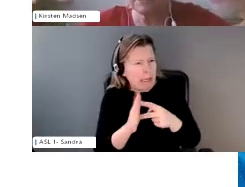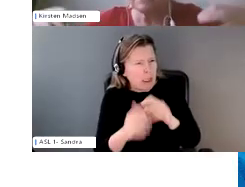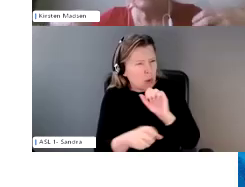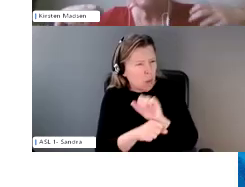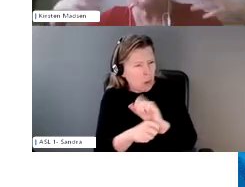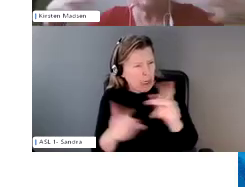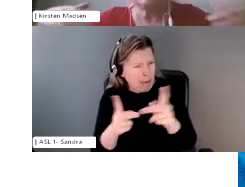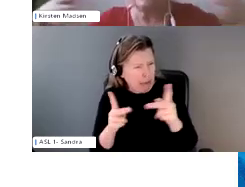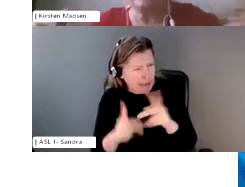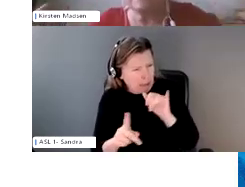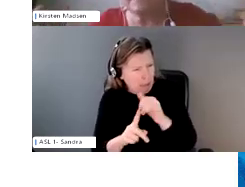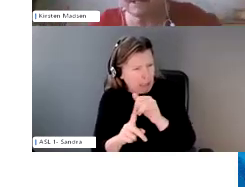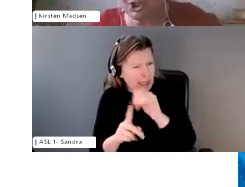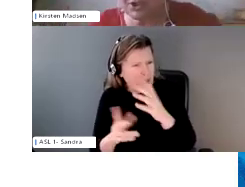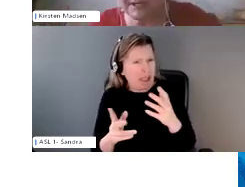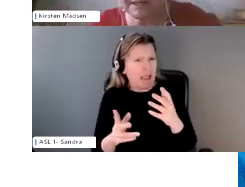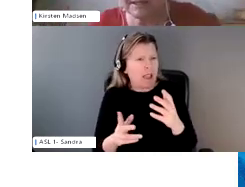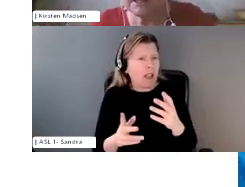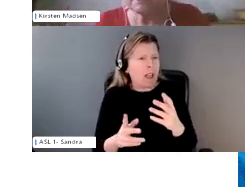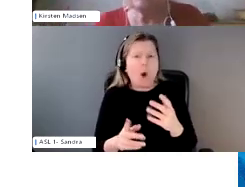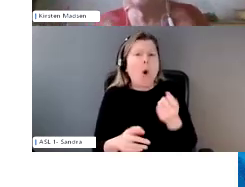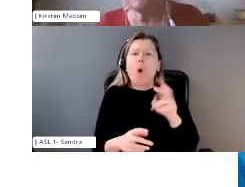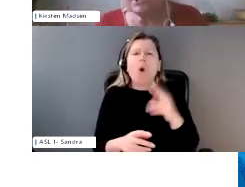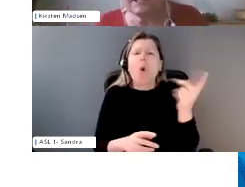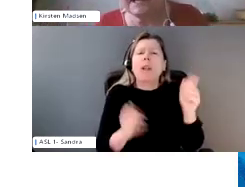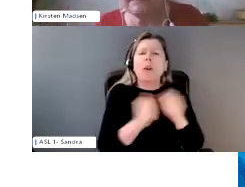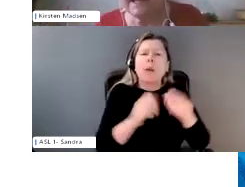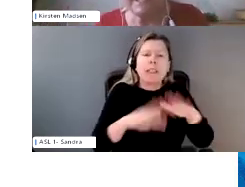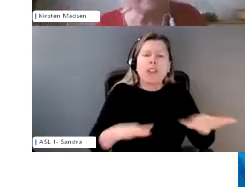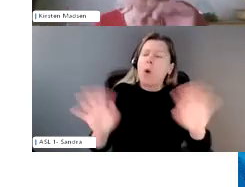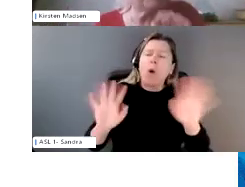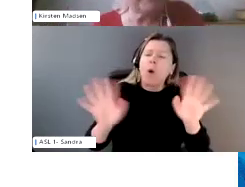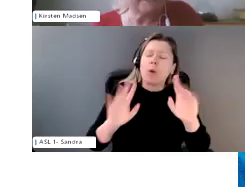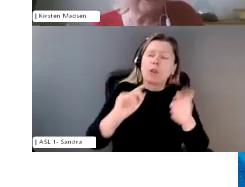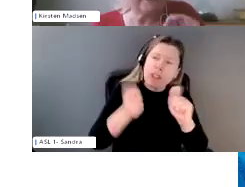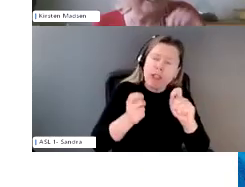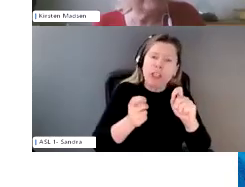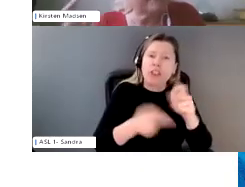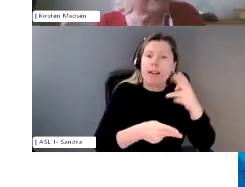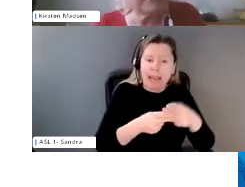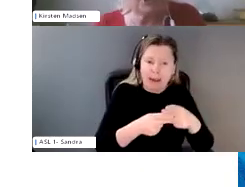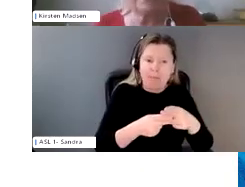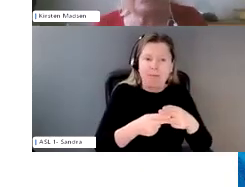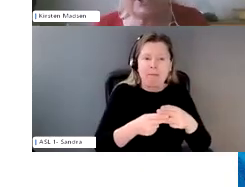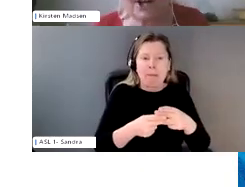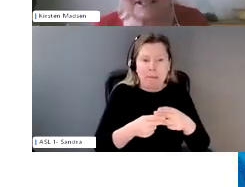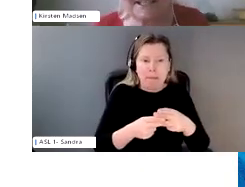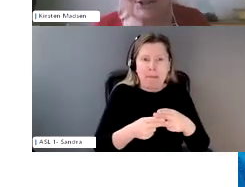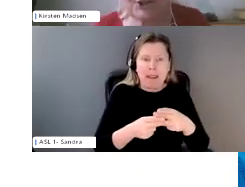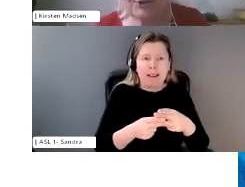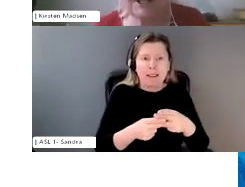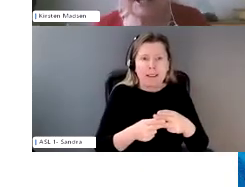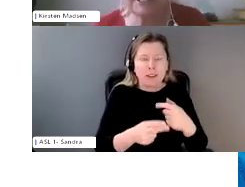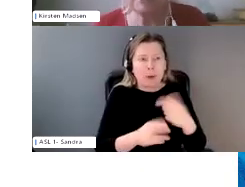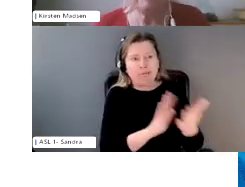of bullying happens amongst children. So we changed the name. And I will say, I have to give a nod to our colleagues